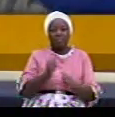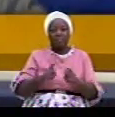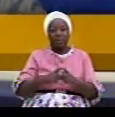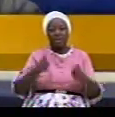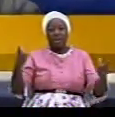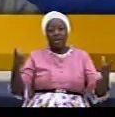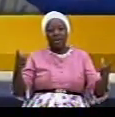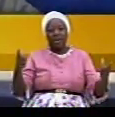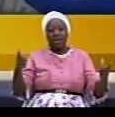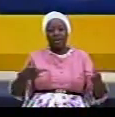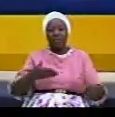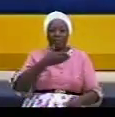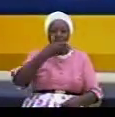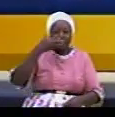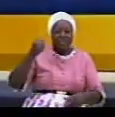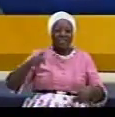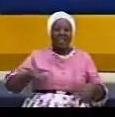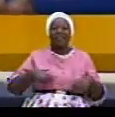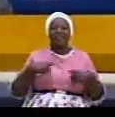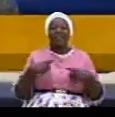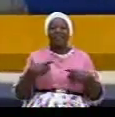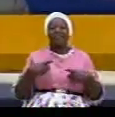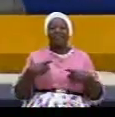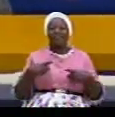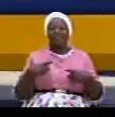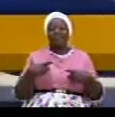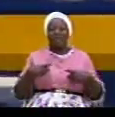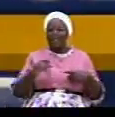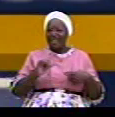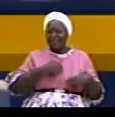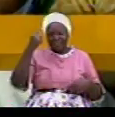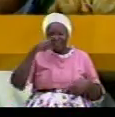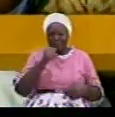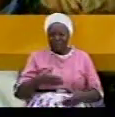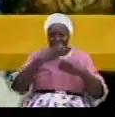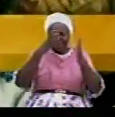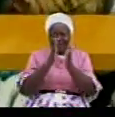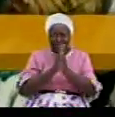brighter life. I thought somebody would say amen.